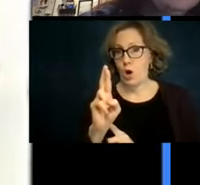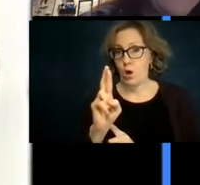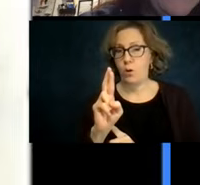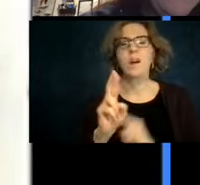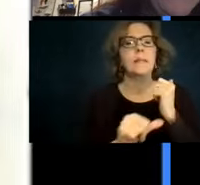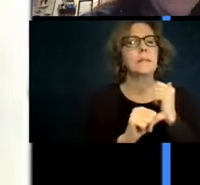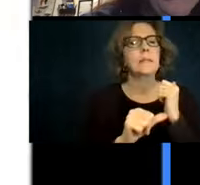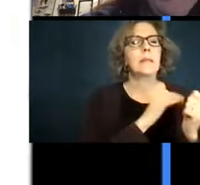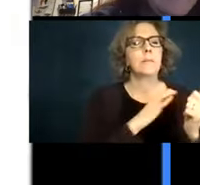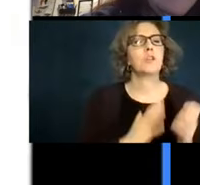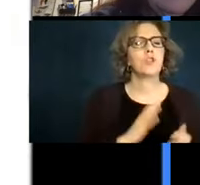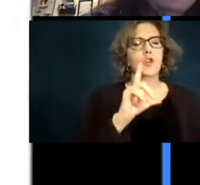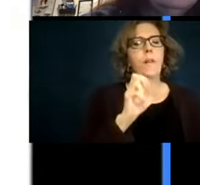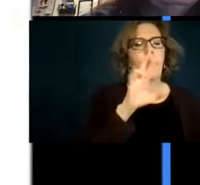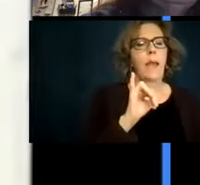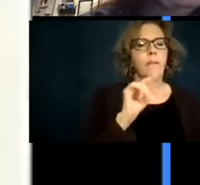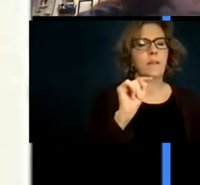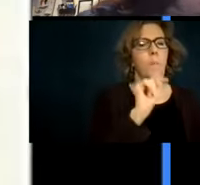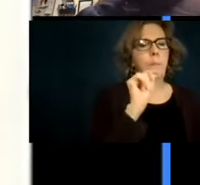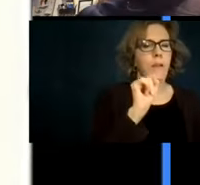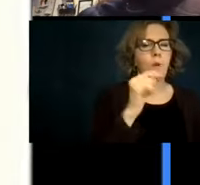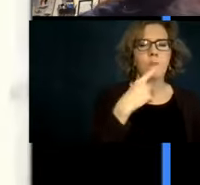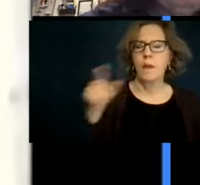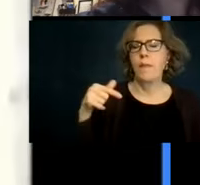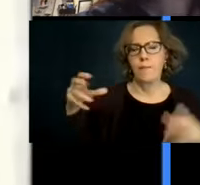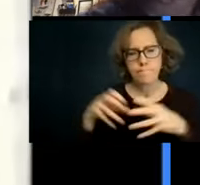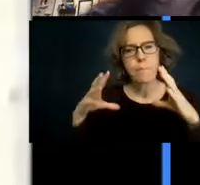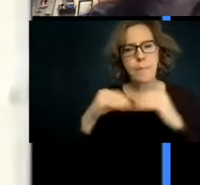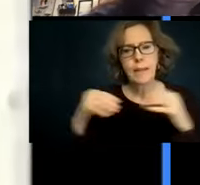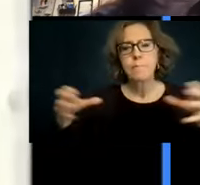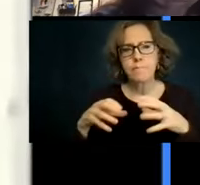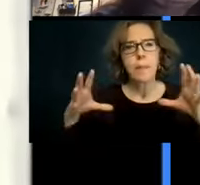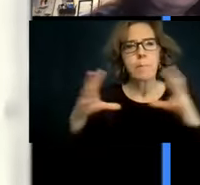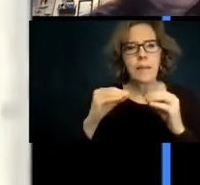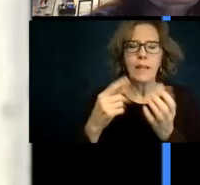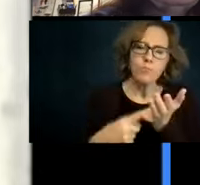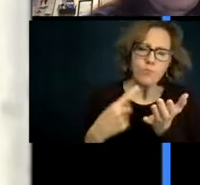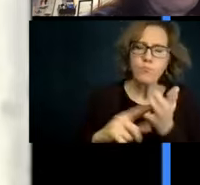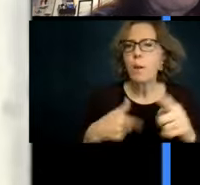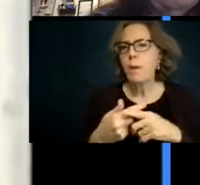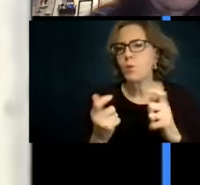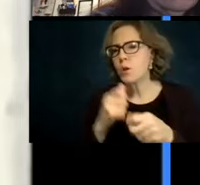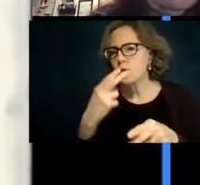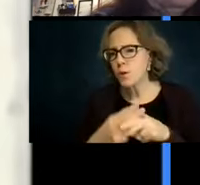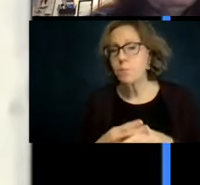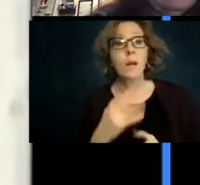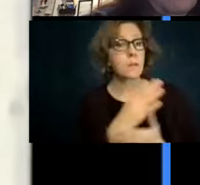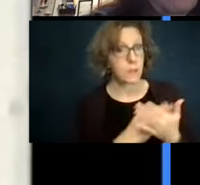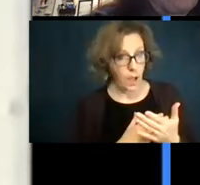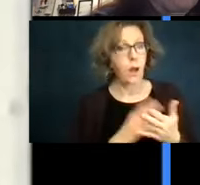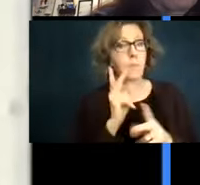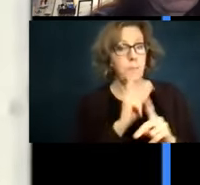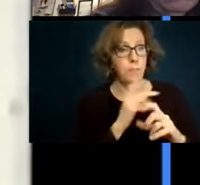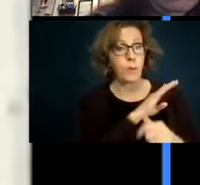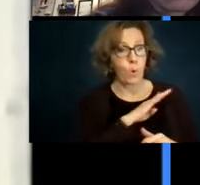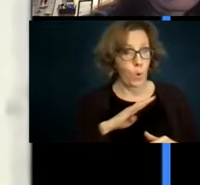Tomino told me they have been meeting with other groups about the name change. We have some of our advocates and board members fought very hard in 87, and they're not